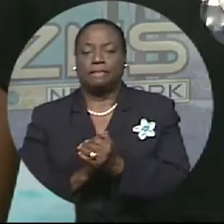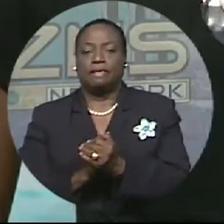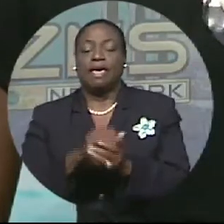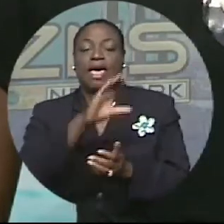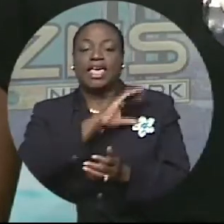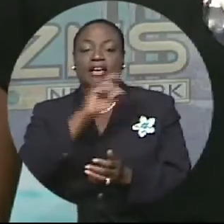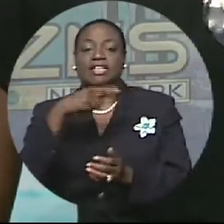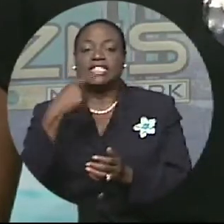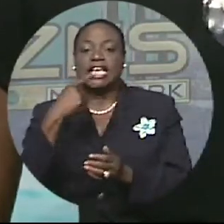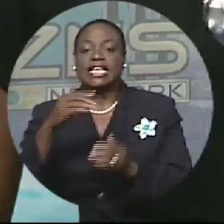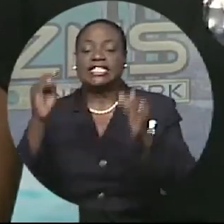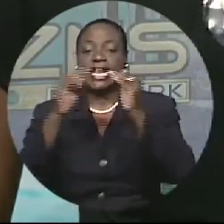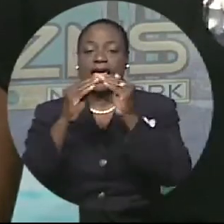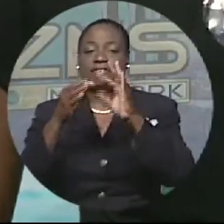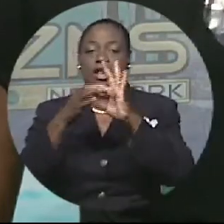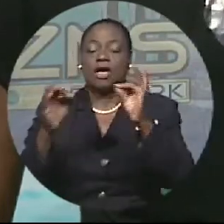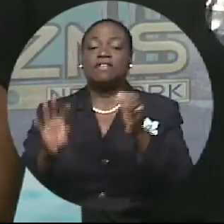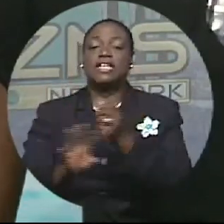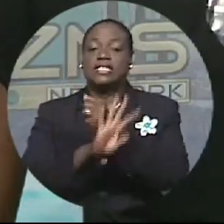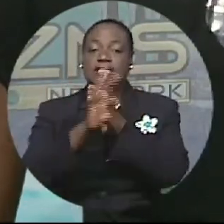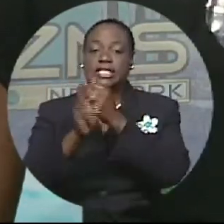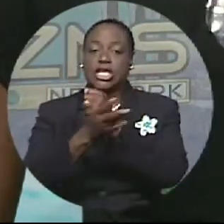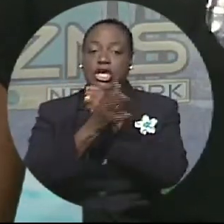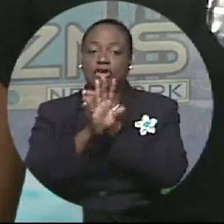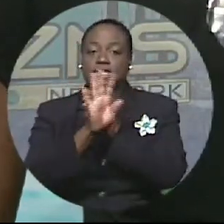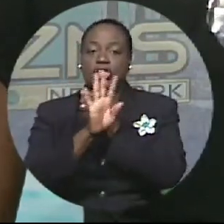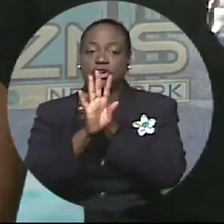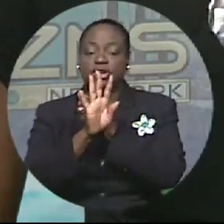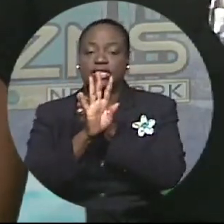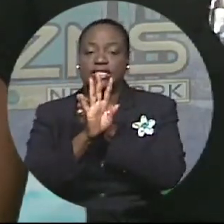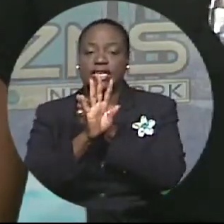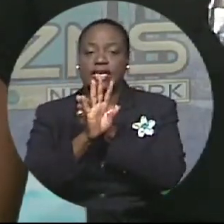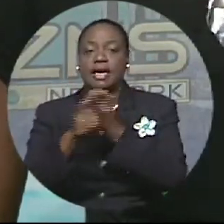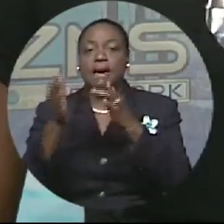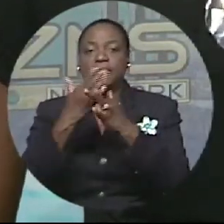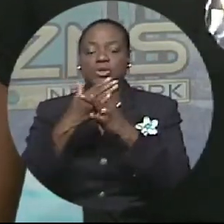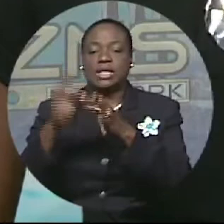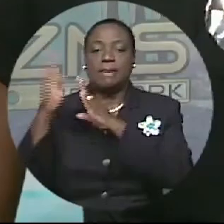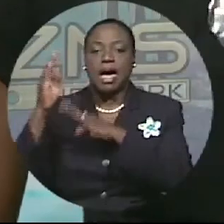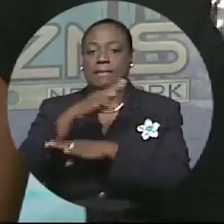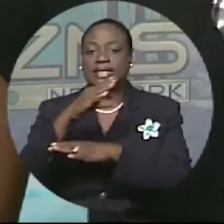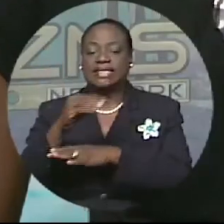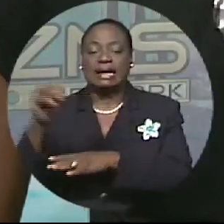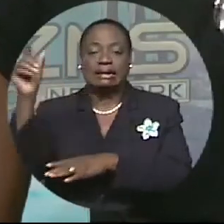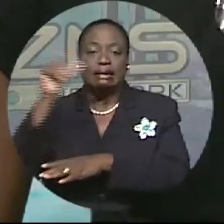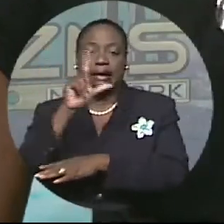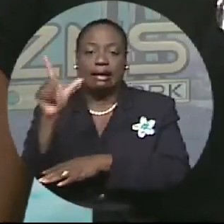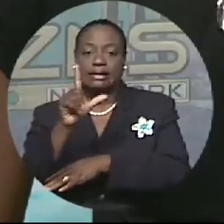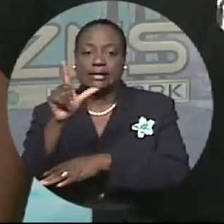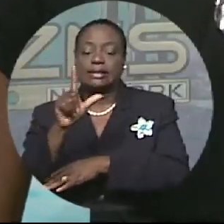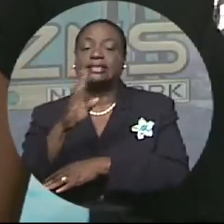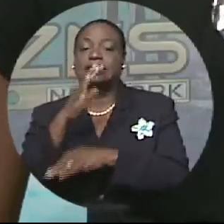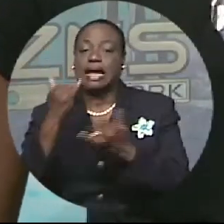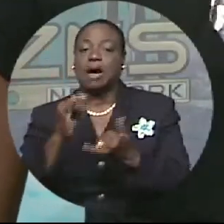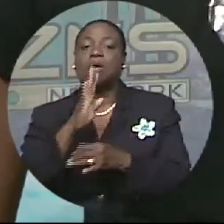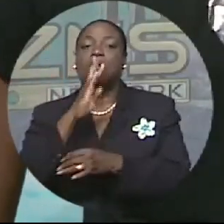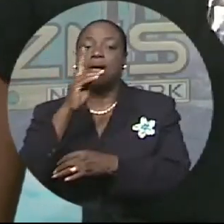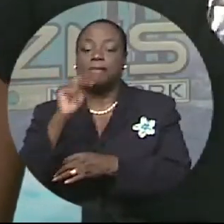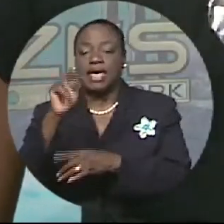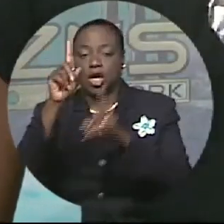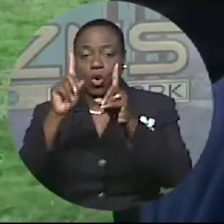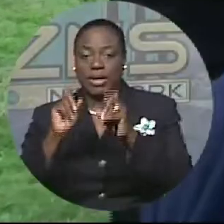the level of security, which apparently missed the reptiles between the Bahamas and London, is still being questioned and has prompted dialogue among